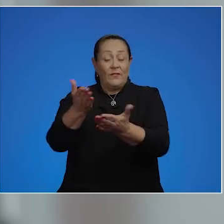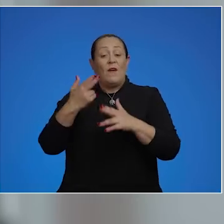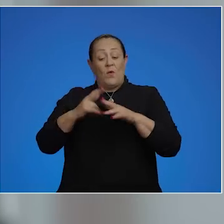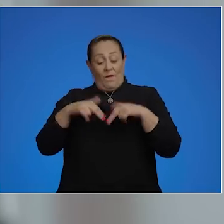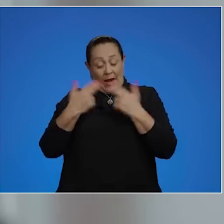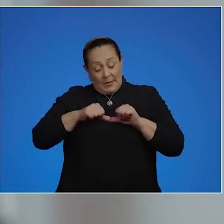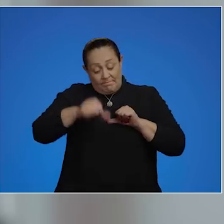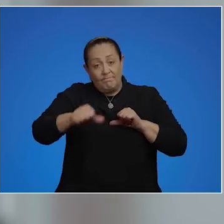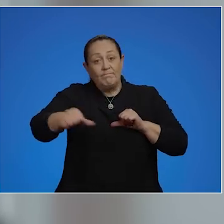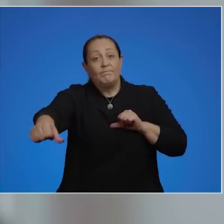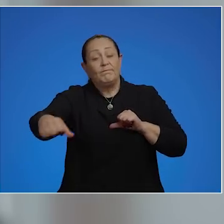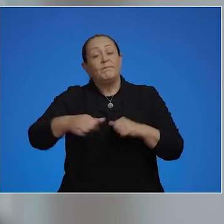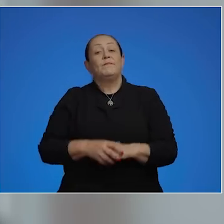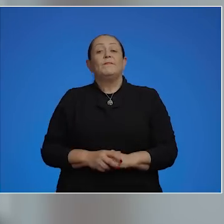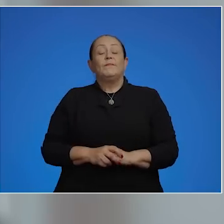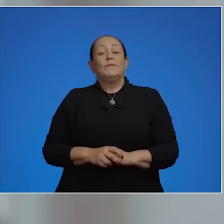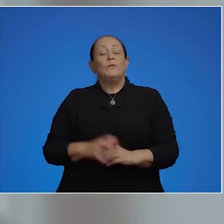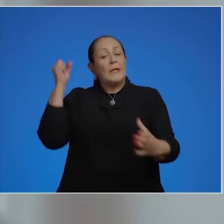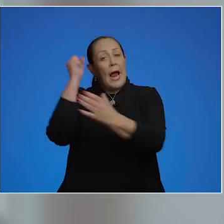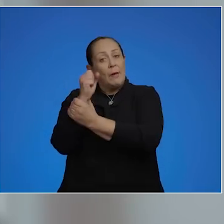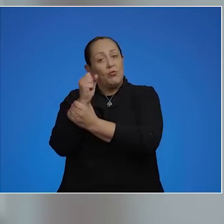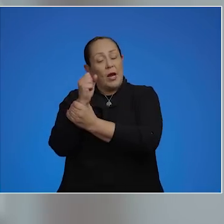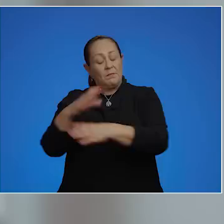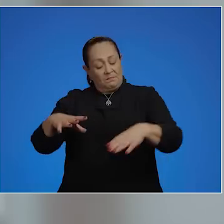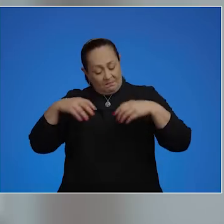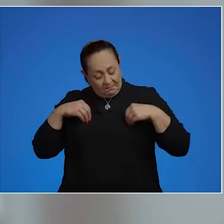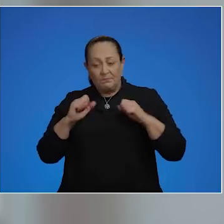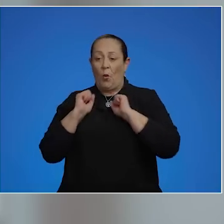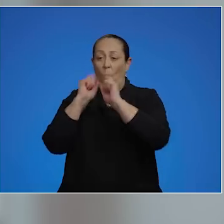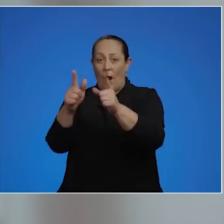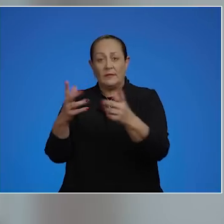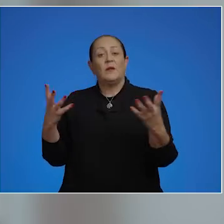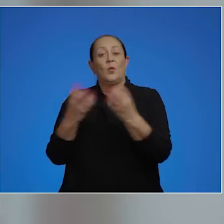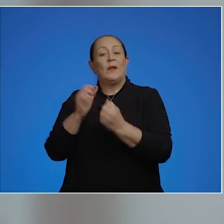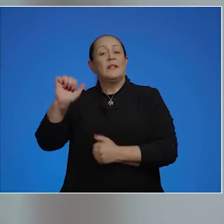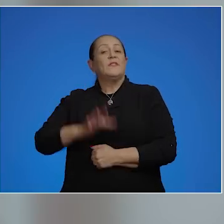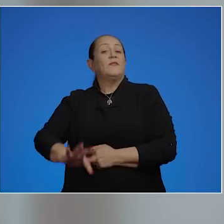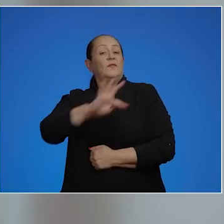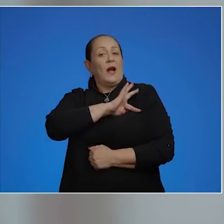and his descendants, and that he set out without knowing where he was going.